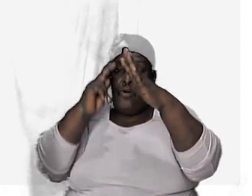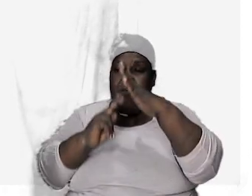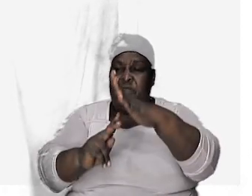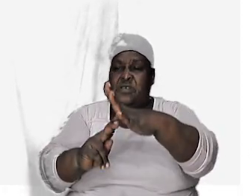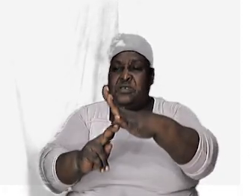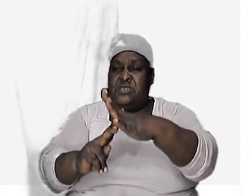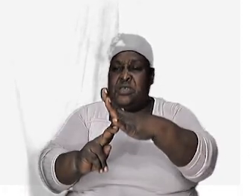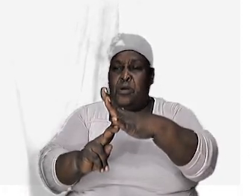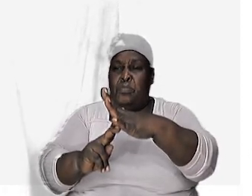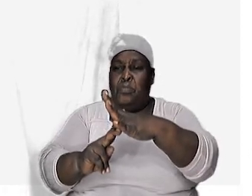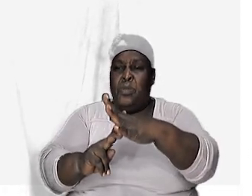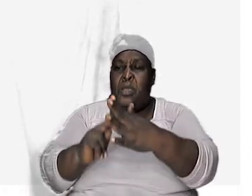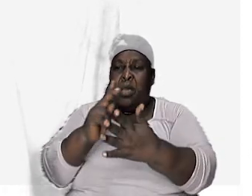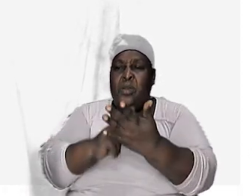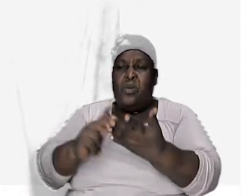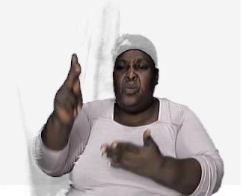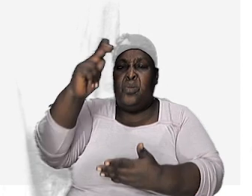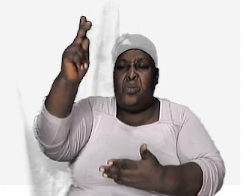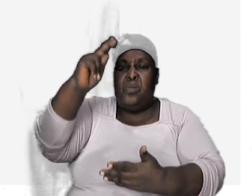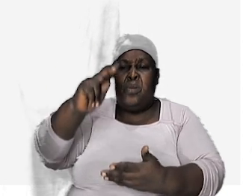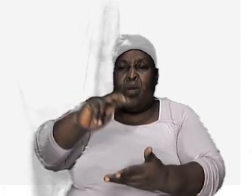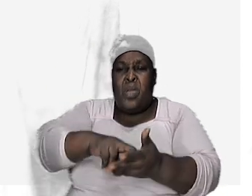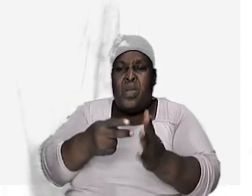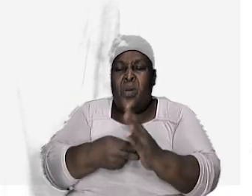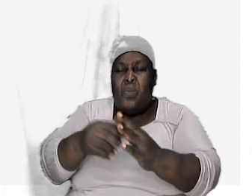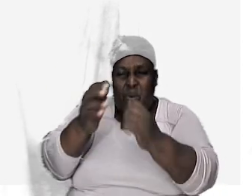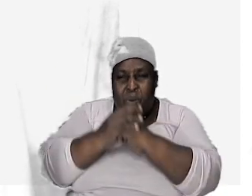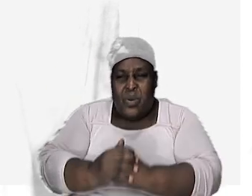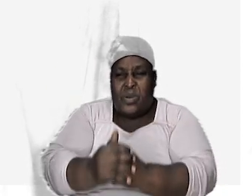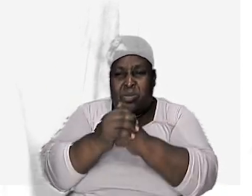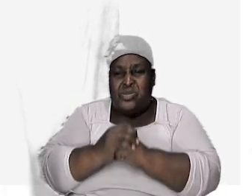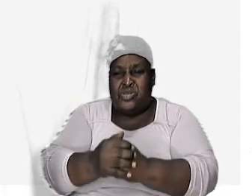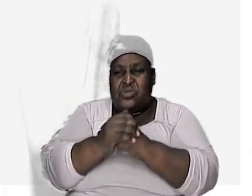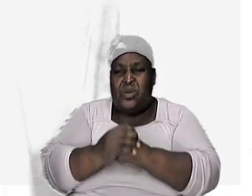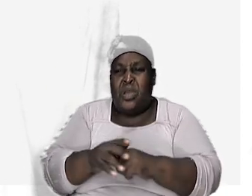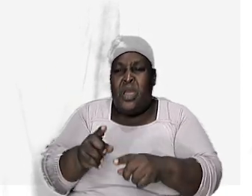University. And he defines worship as a